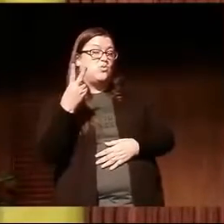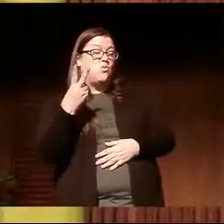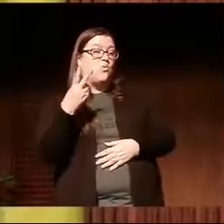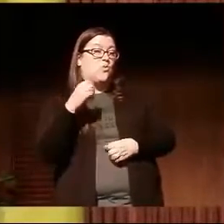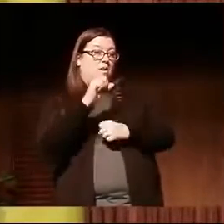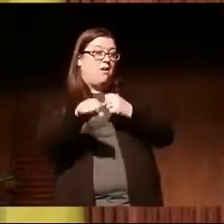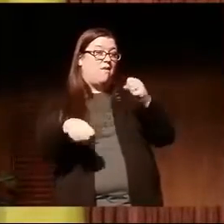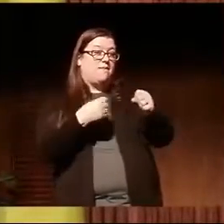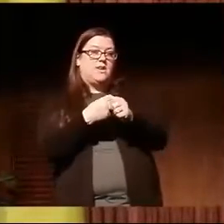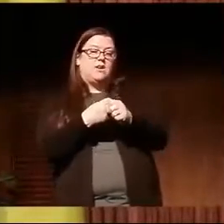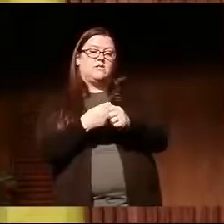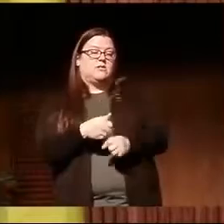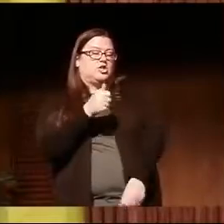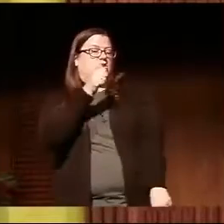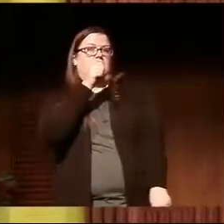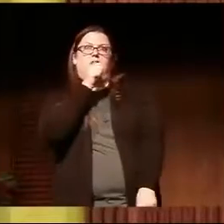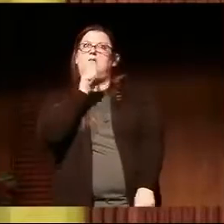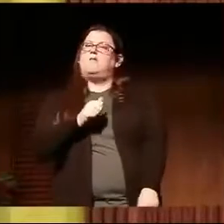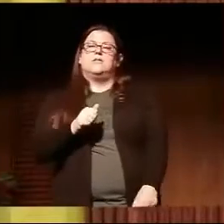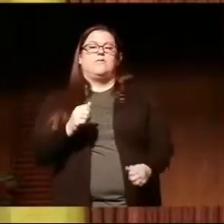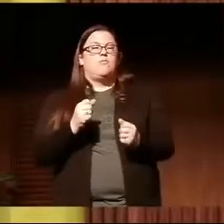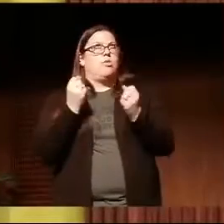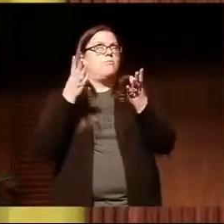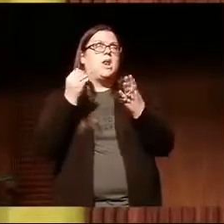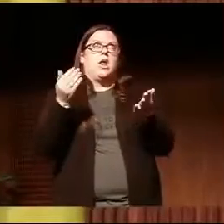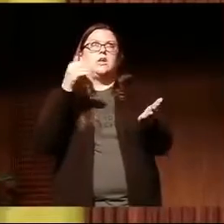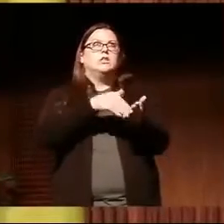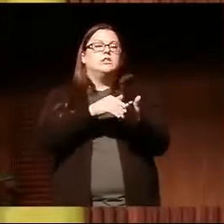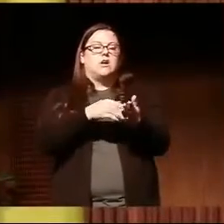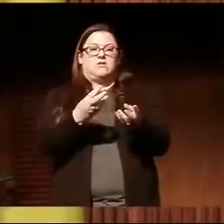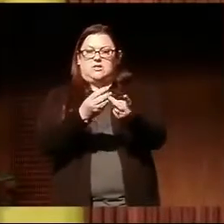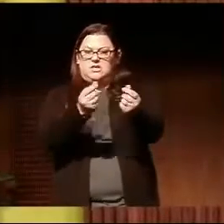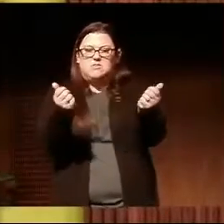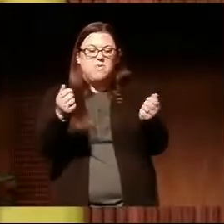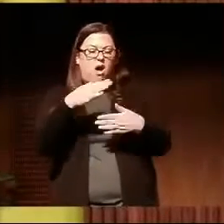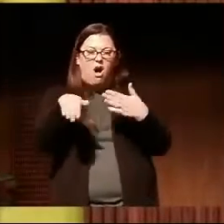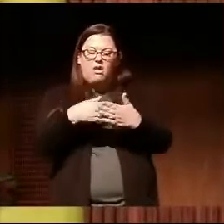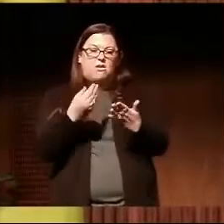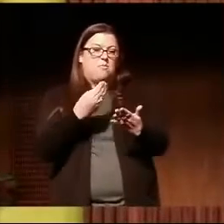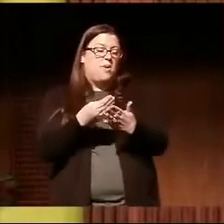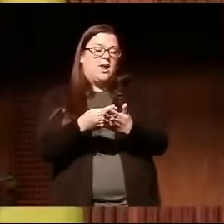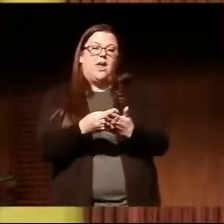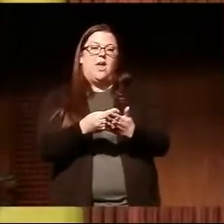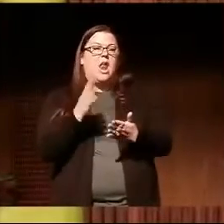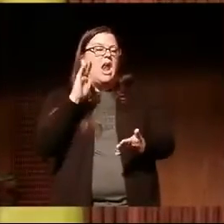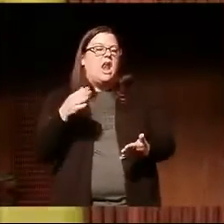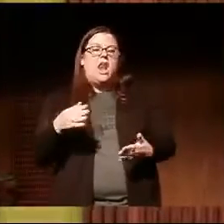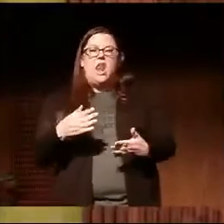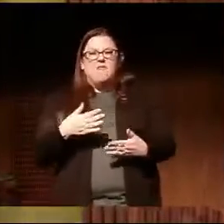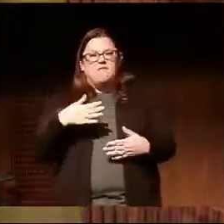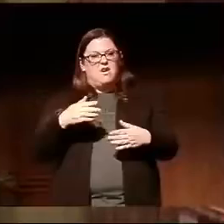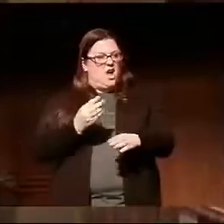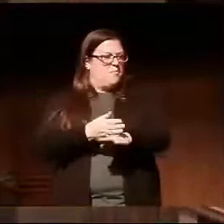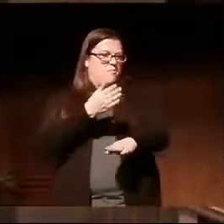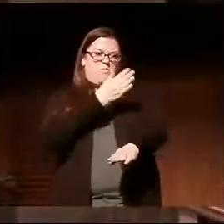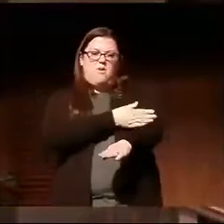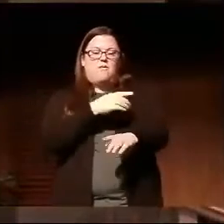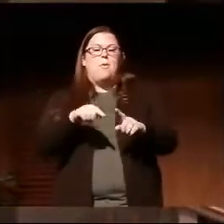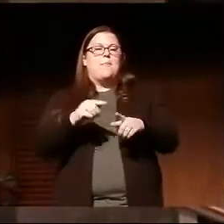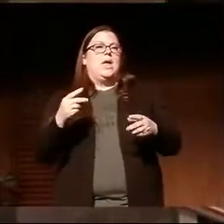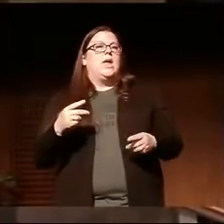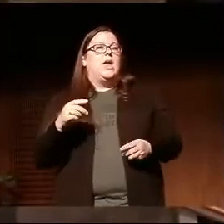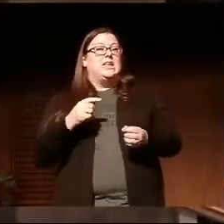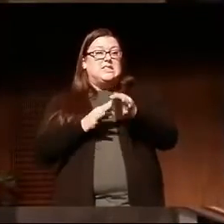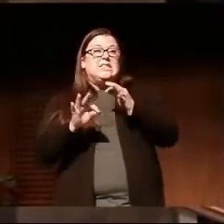suffered much under many physicians, and had spent all that she had and was no better, but rather grew worse. She had heard the reports